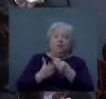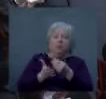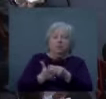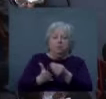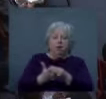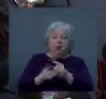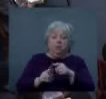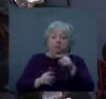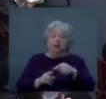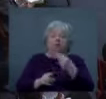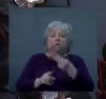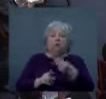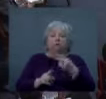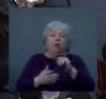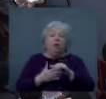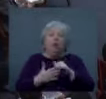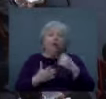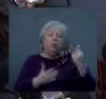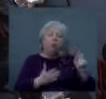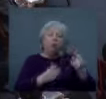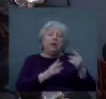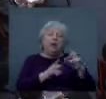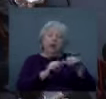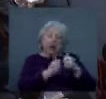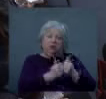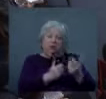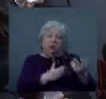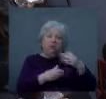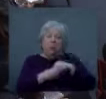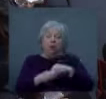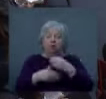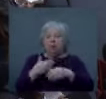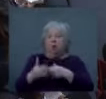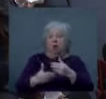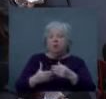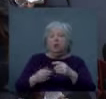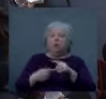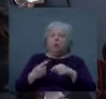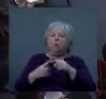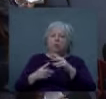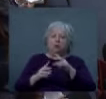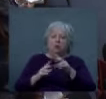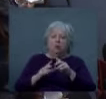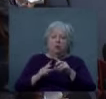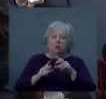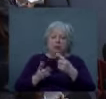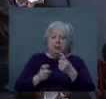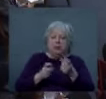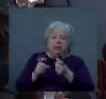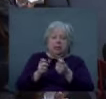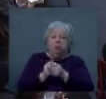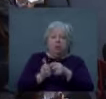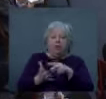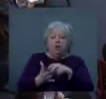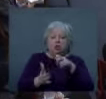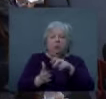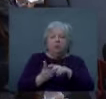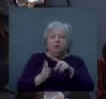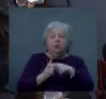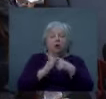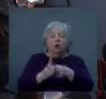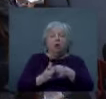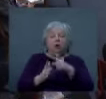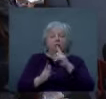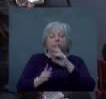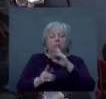had one particular agency that was part of the process. If we all understand when you're dealing with the Jumpstart grant and you're dealing with the renovation of the 12th Street